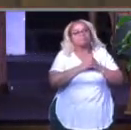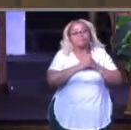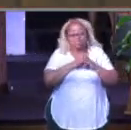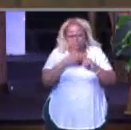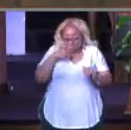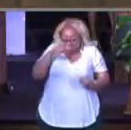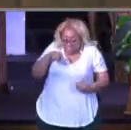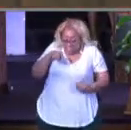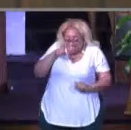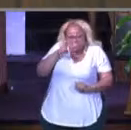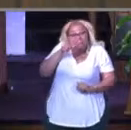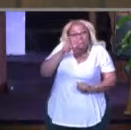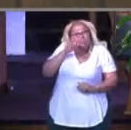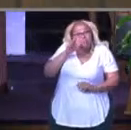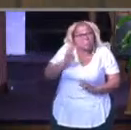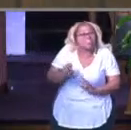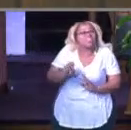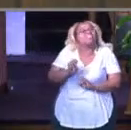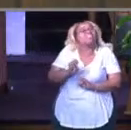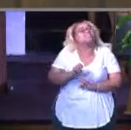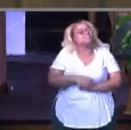We need you to be.